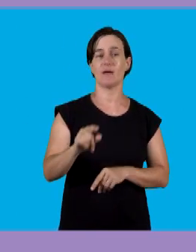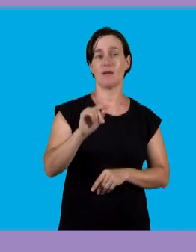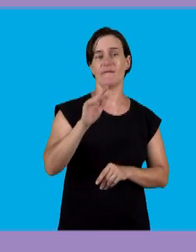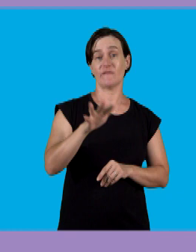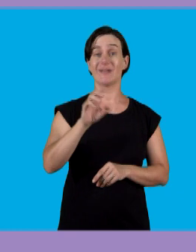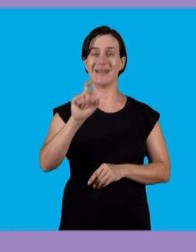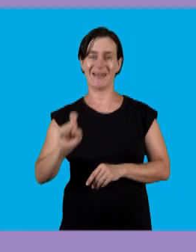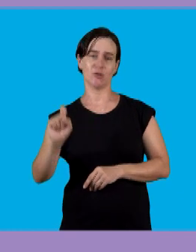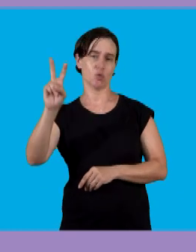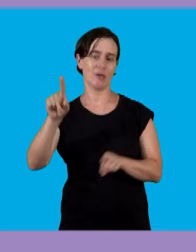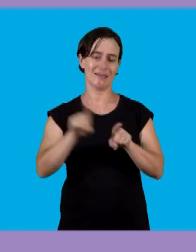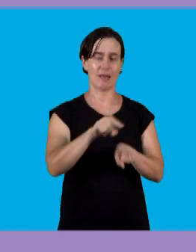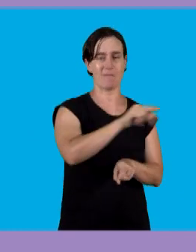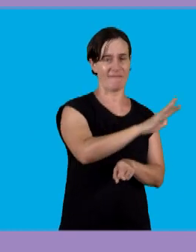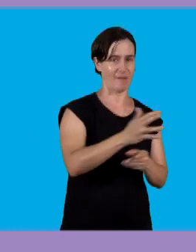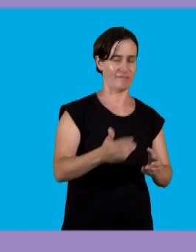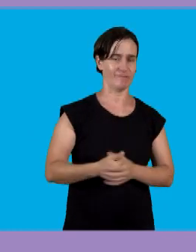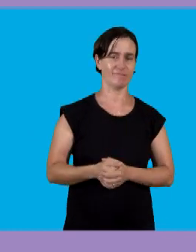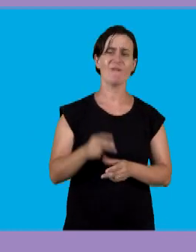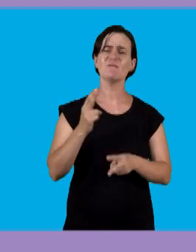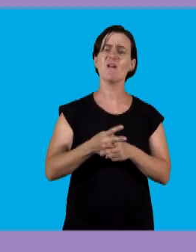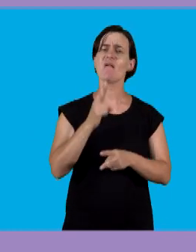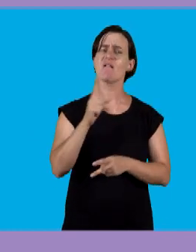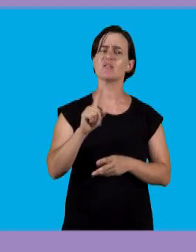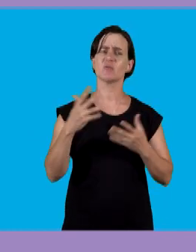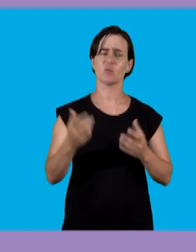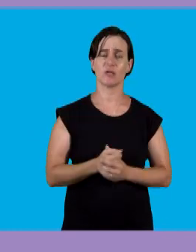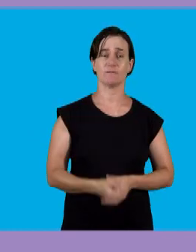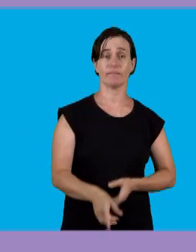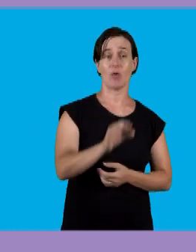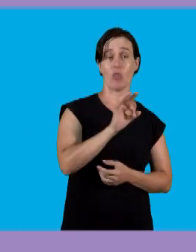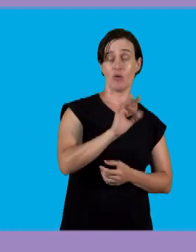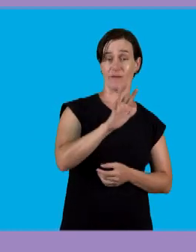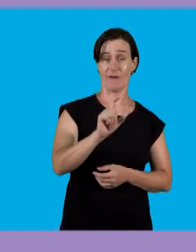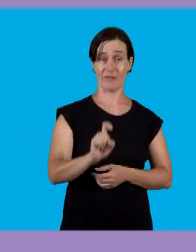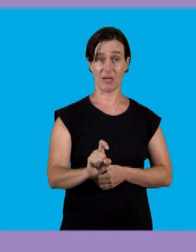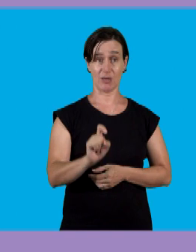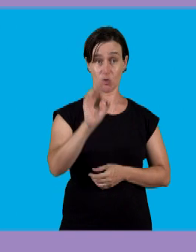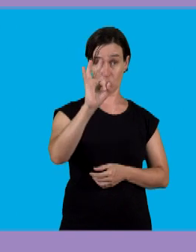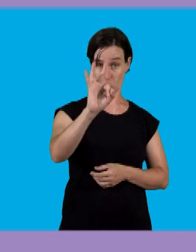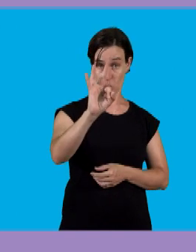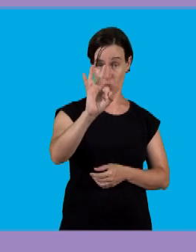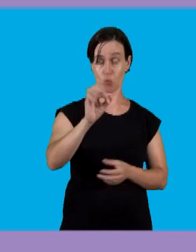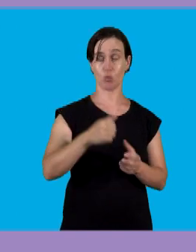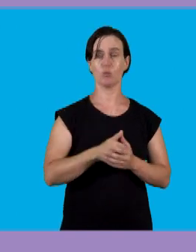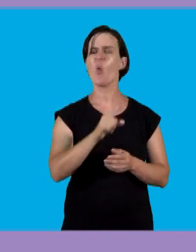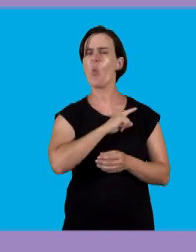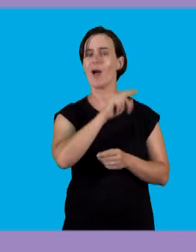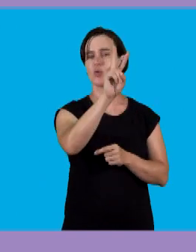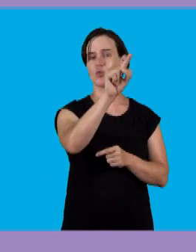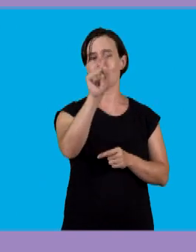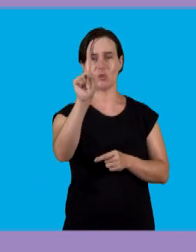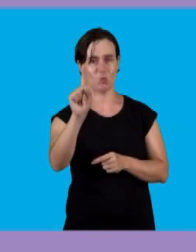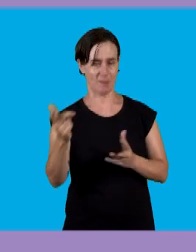as it is. So what is going to be our final answer here? We have 35x cubed, which comes from the